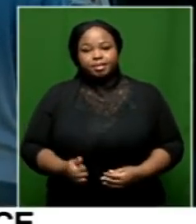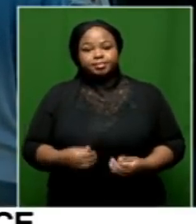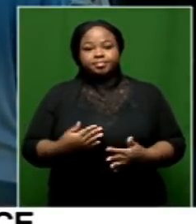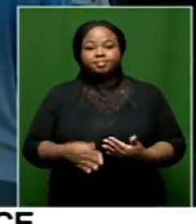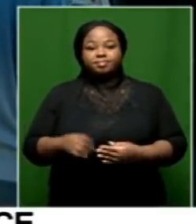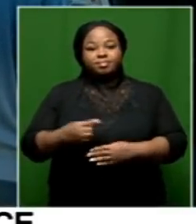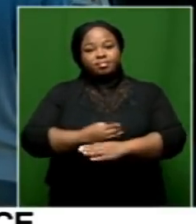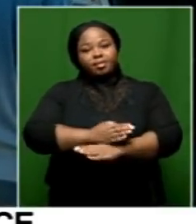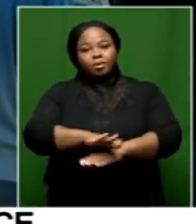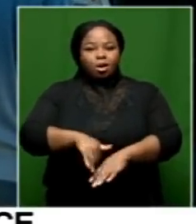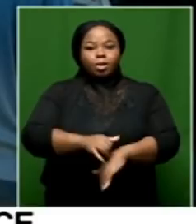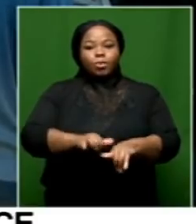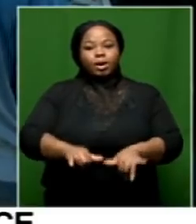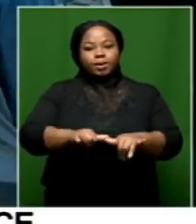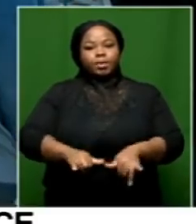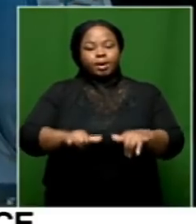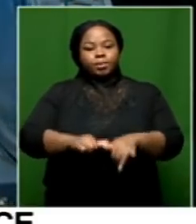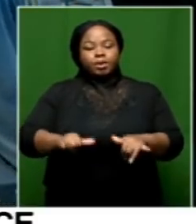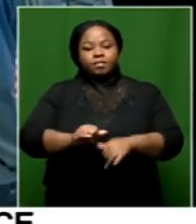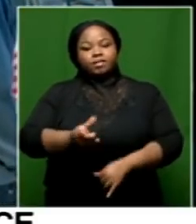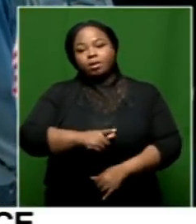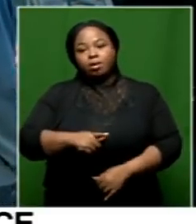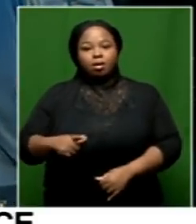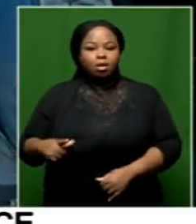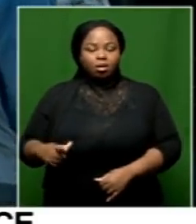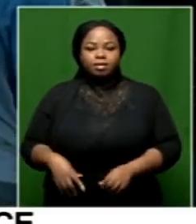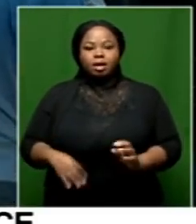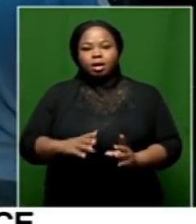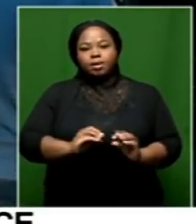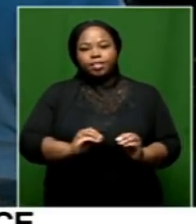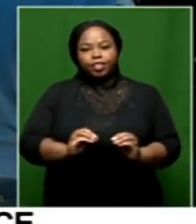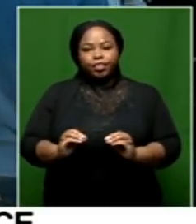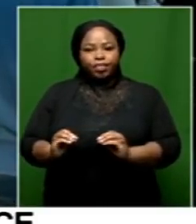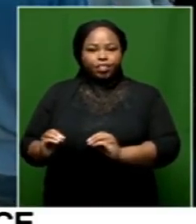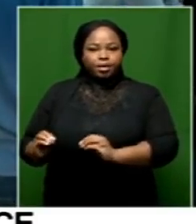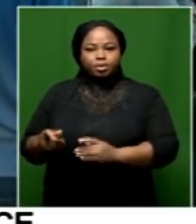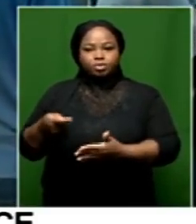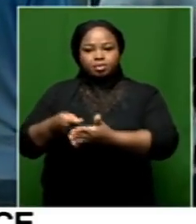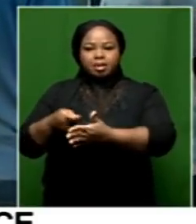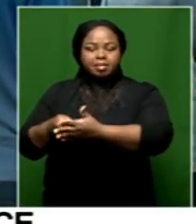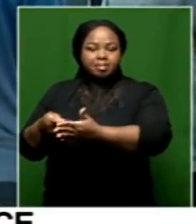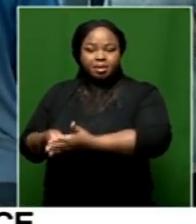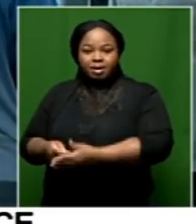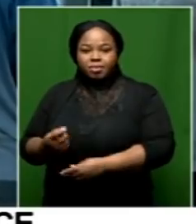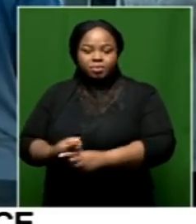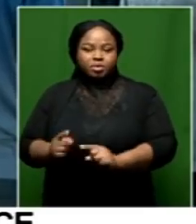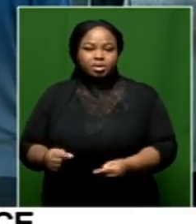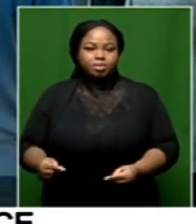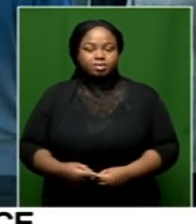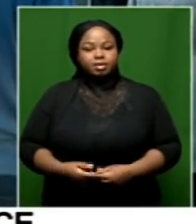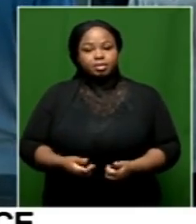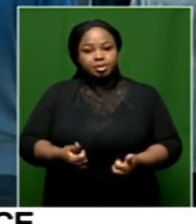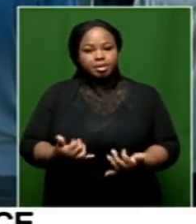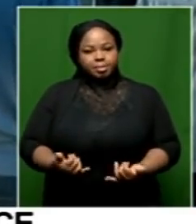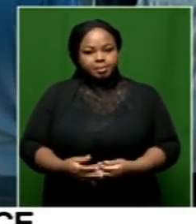on and on and on, and that delays the actual process of one being able to go and access your grant. But with that, it's back